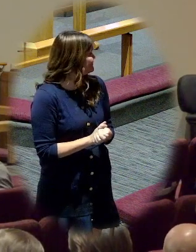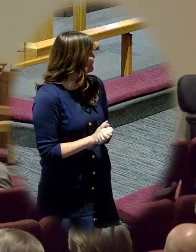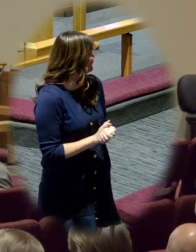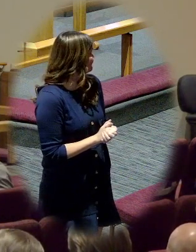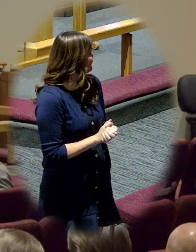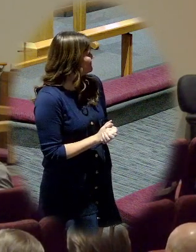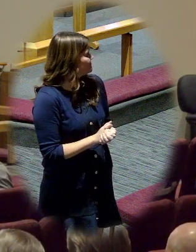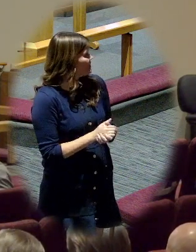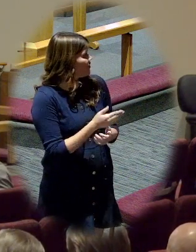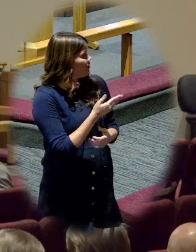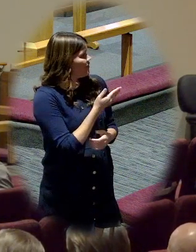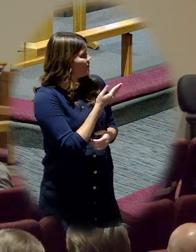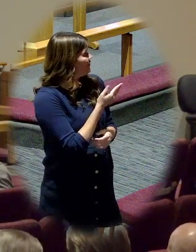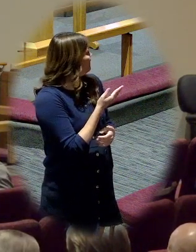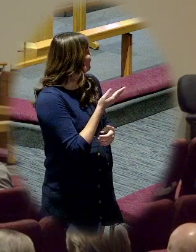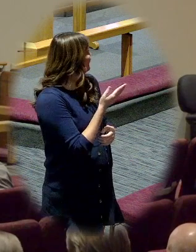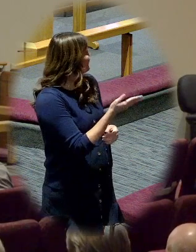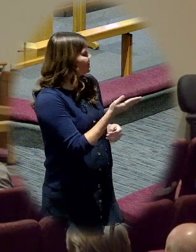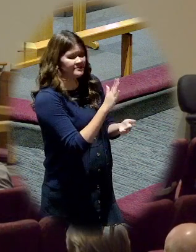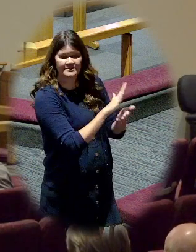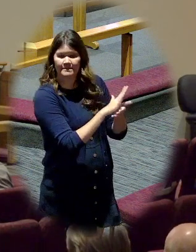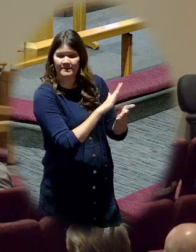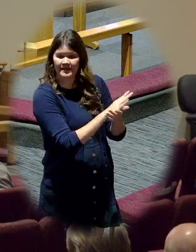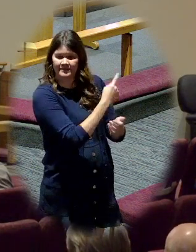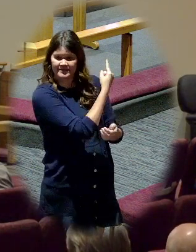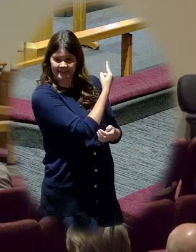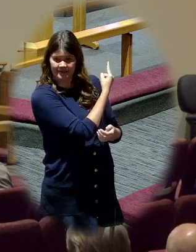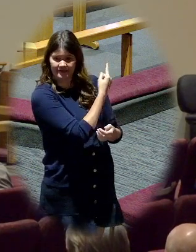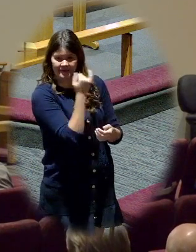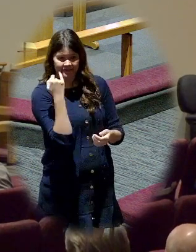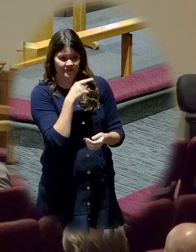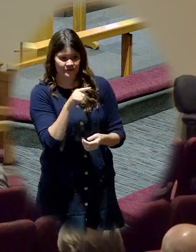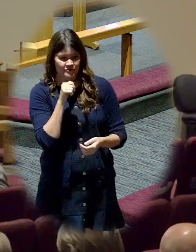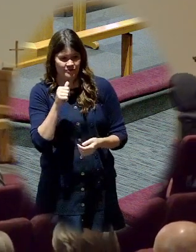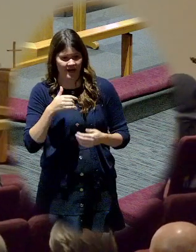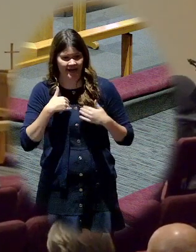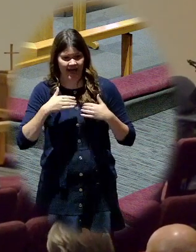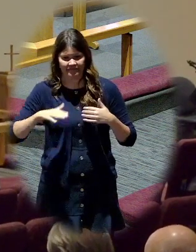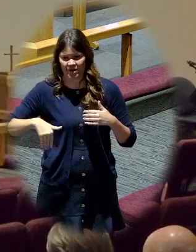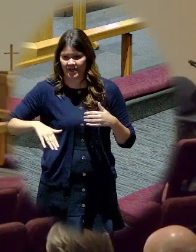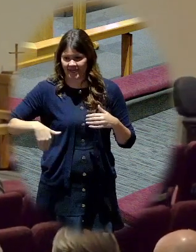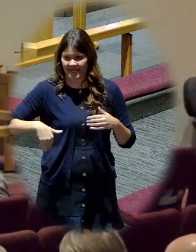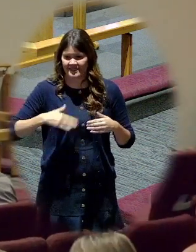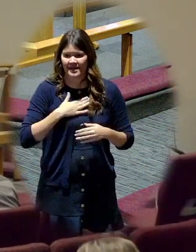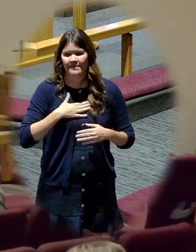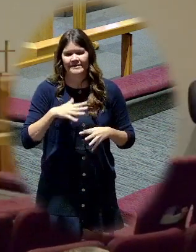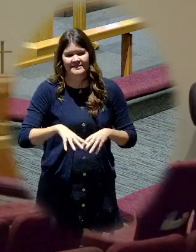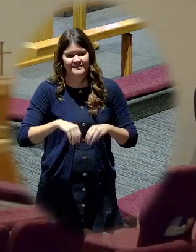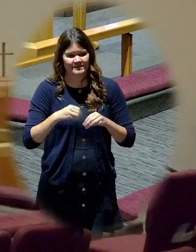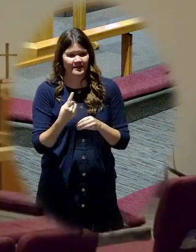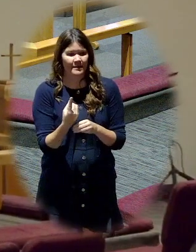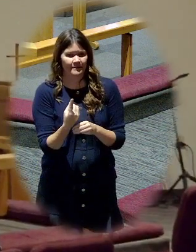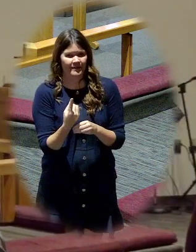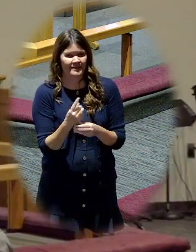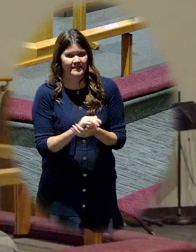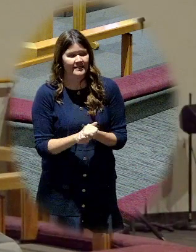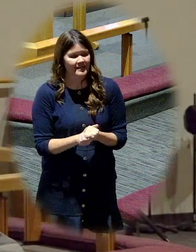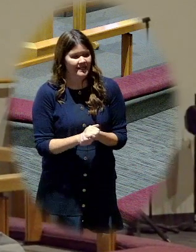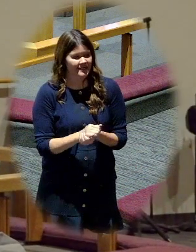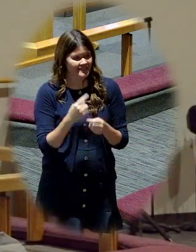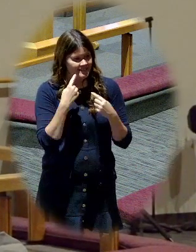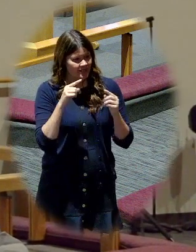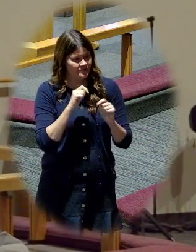is, in the narthex, if you haven't already picked it up, pick it up before you leave. Our announcement packet talks about everything that's going on